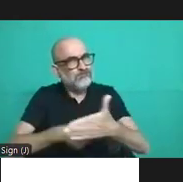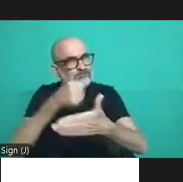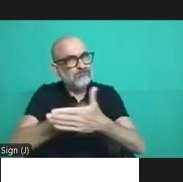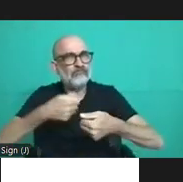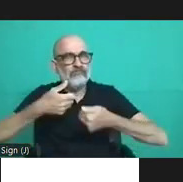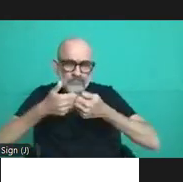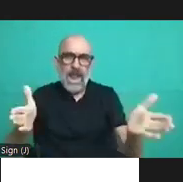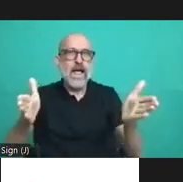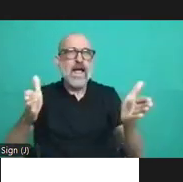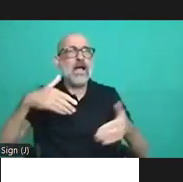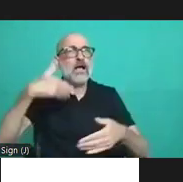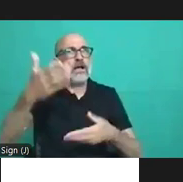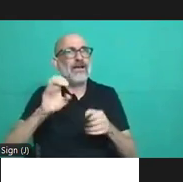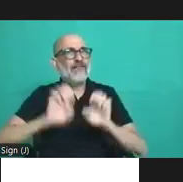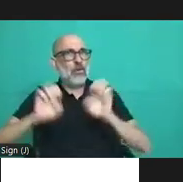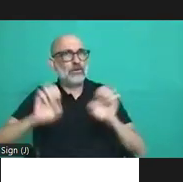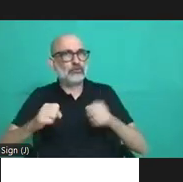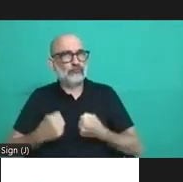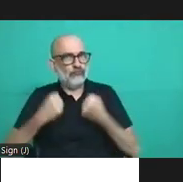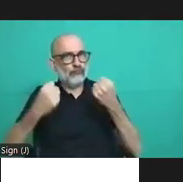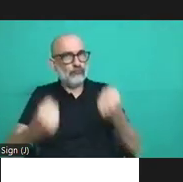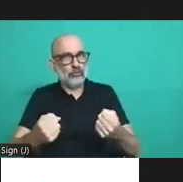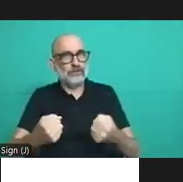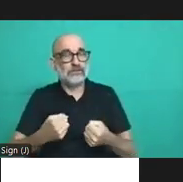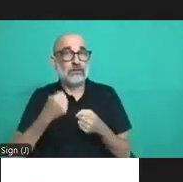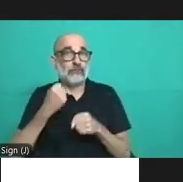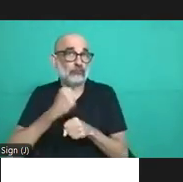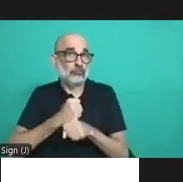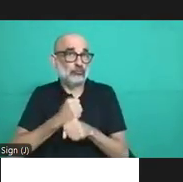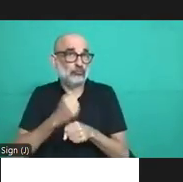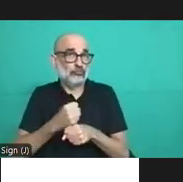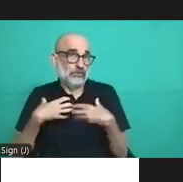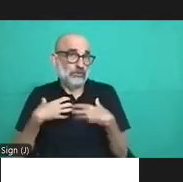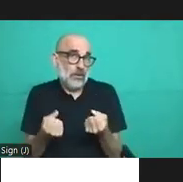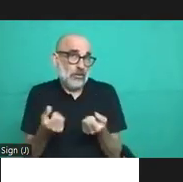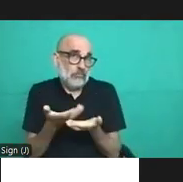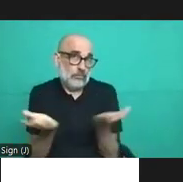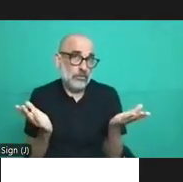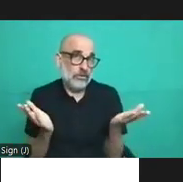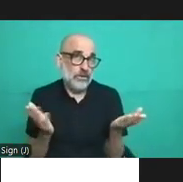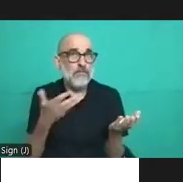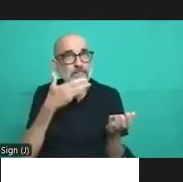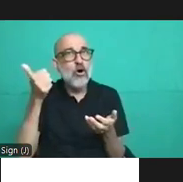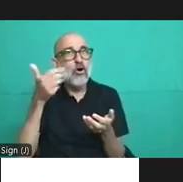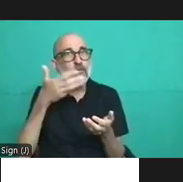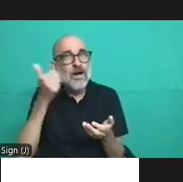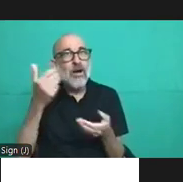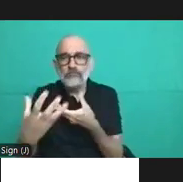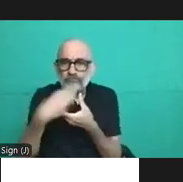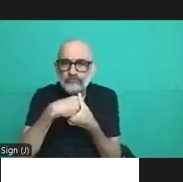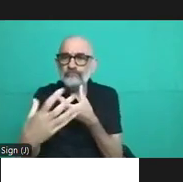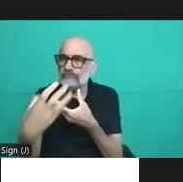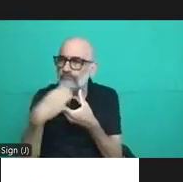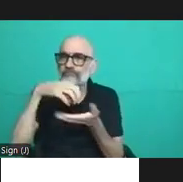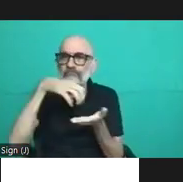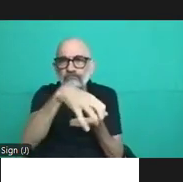increasing intersectoral stakeholder engagement as we continue to enhance